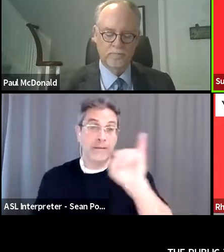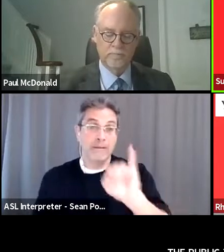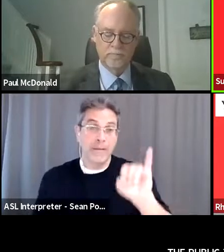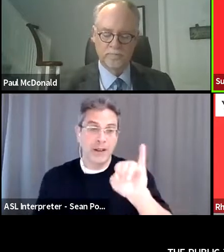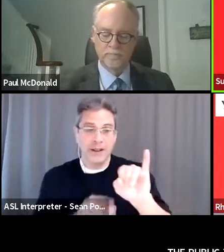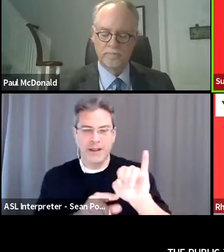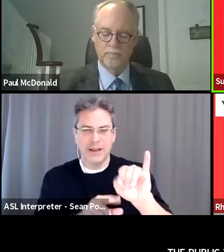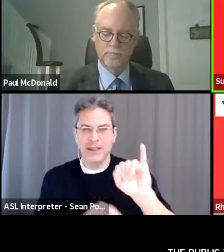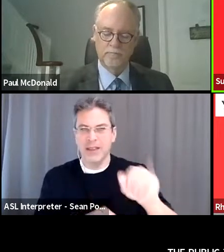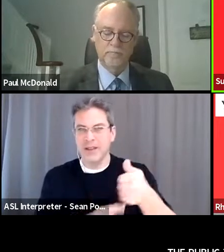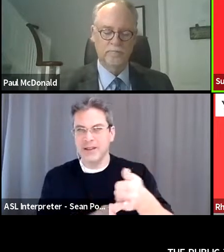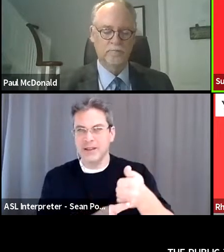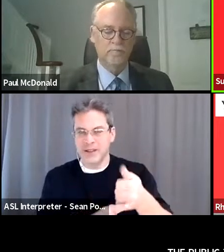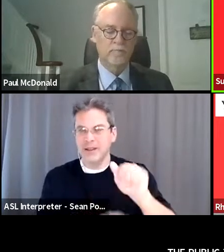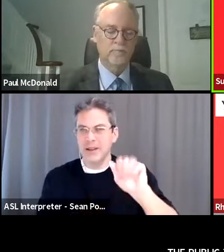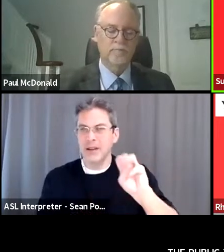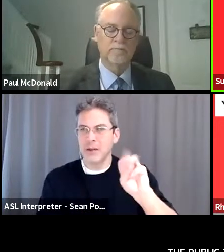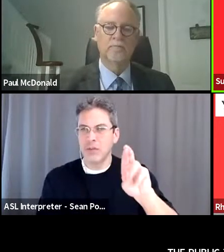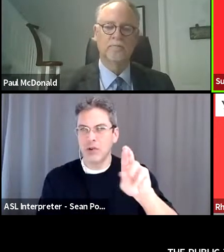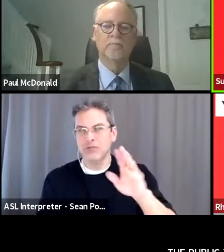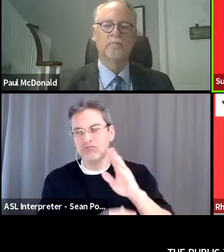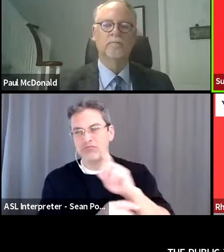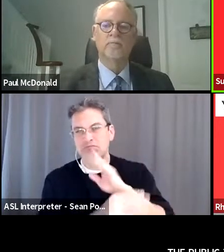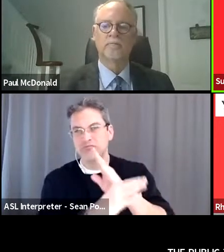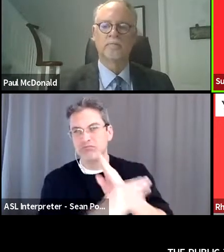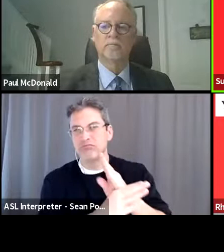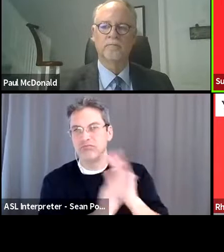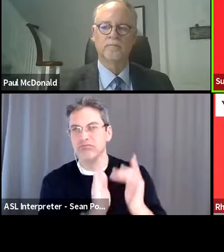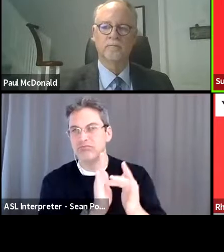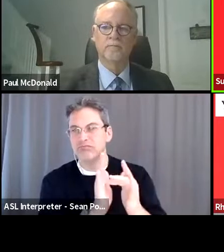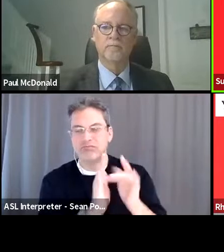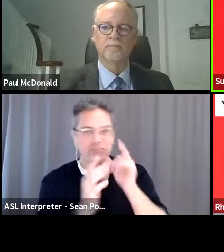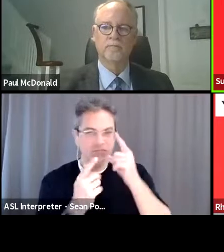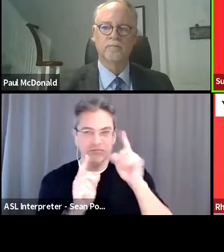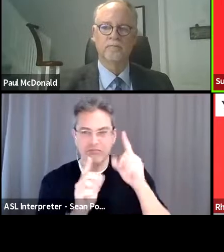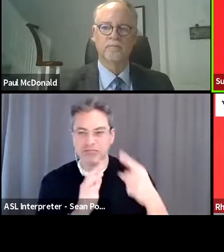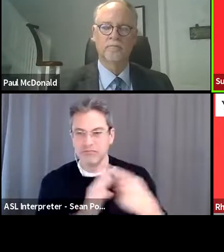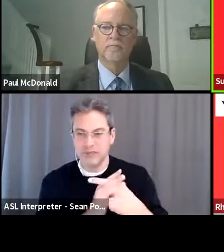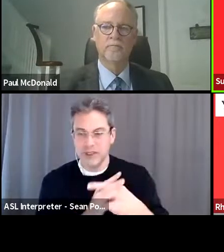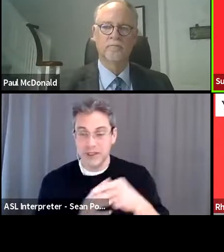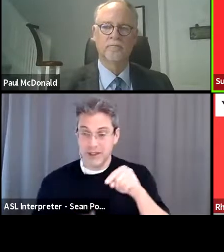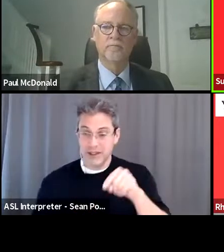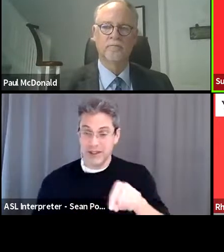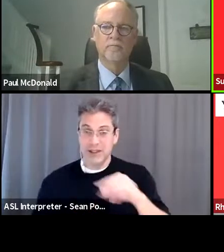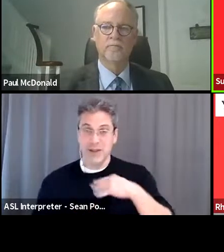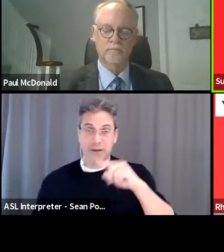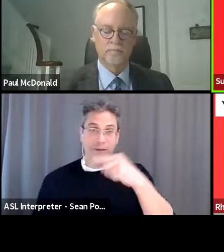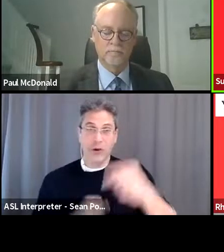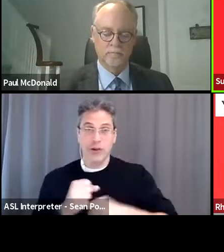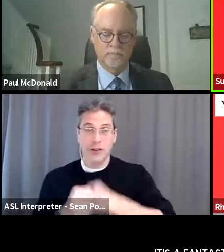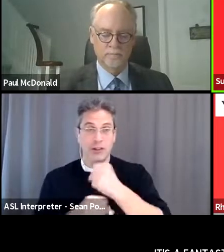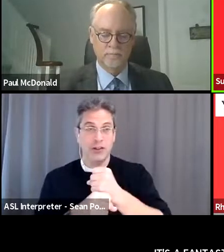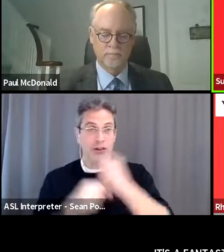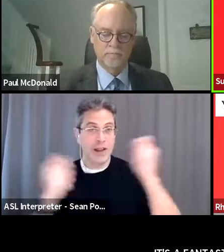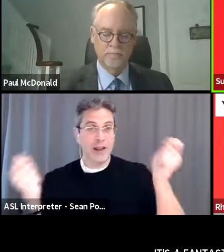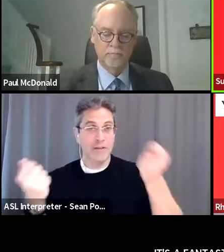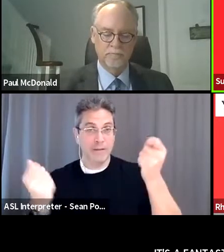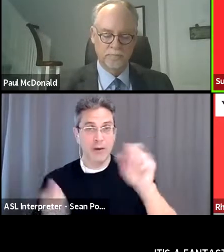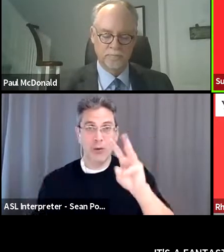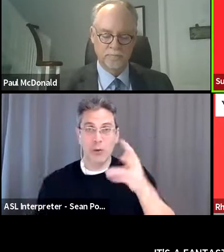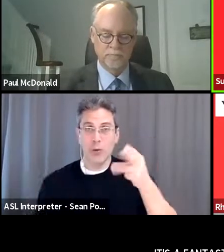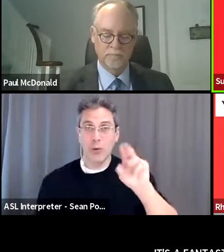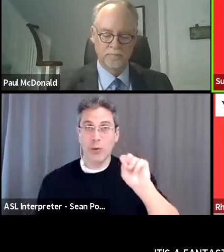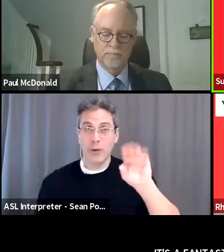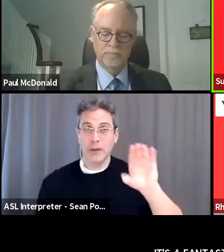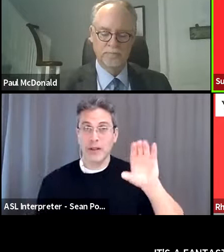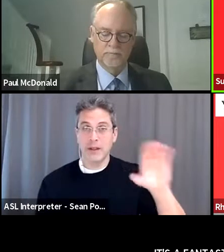fantastic moment as we mark this first anniversary of our WHO Collaborating Center to think back a bit on some